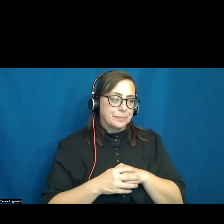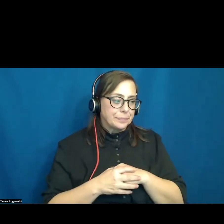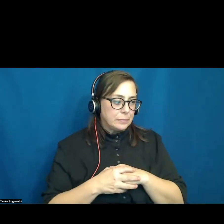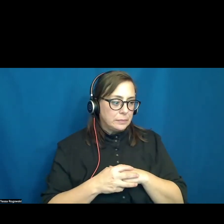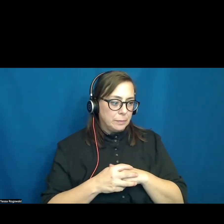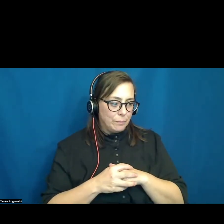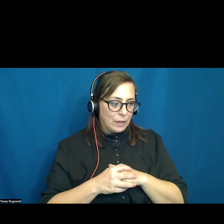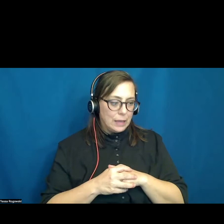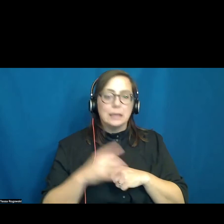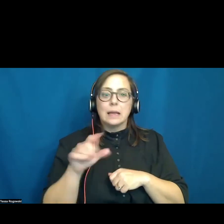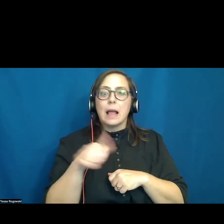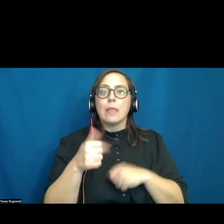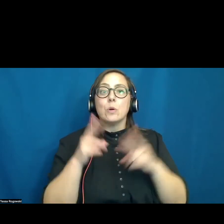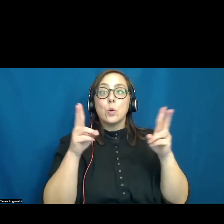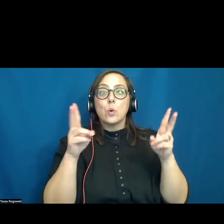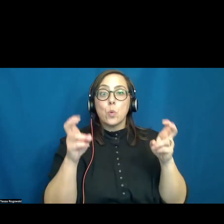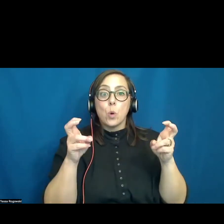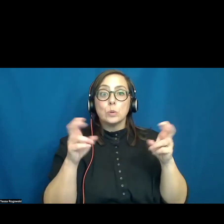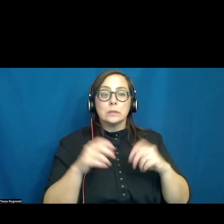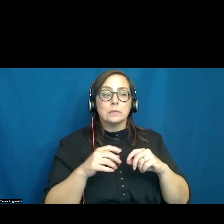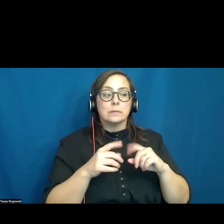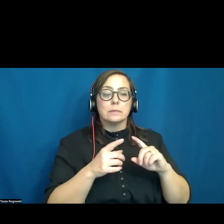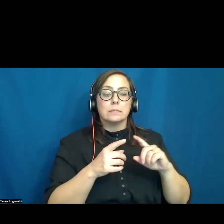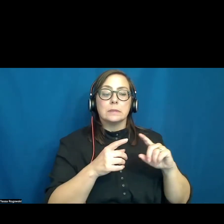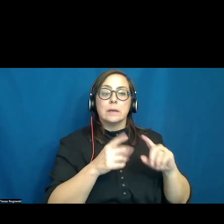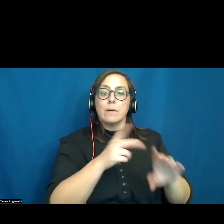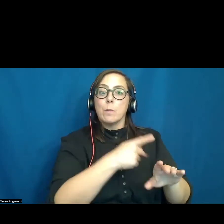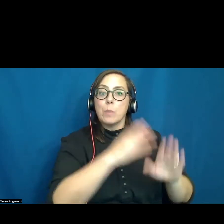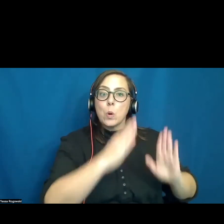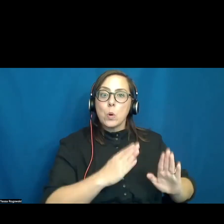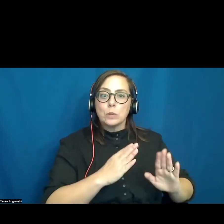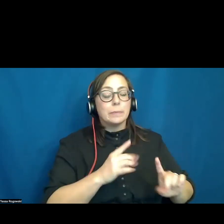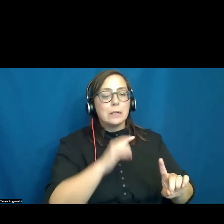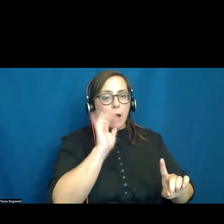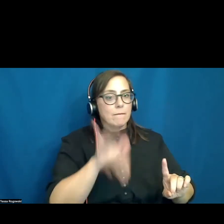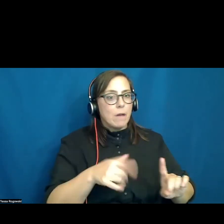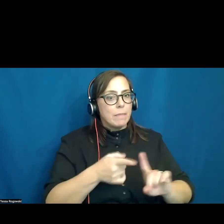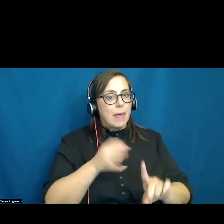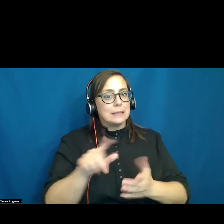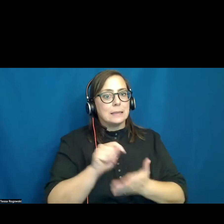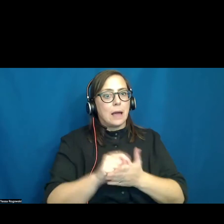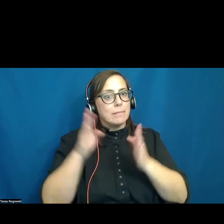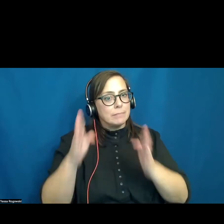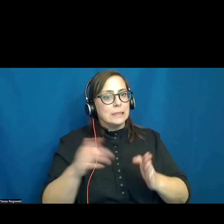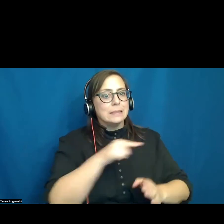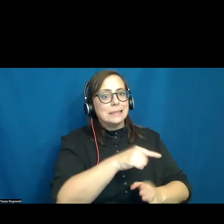I have another quote here from a poet who's not technically of that period, a little